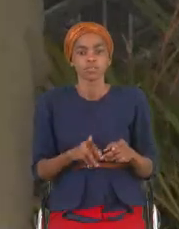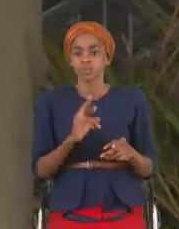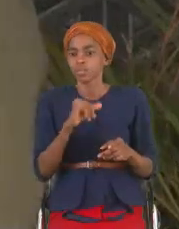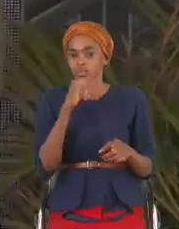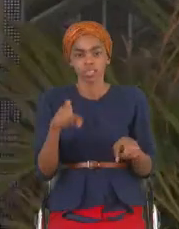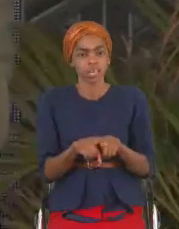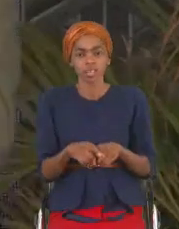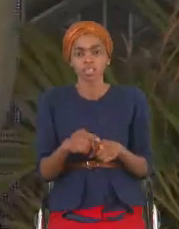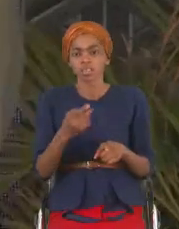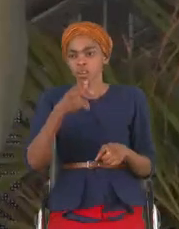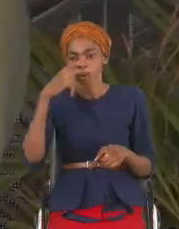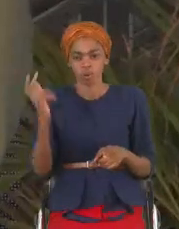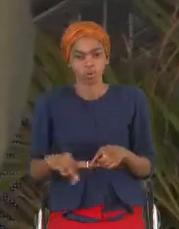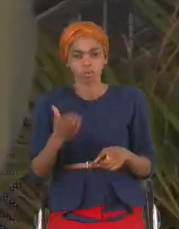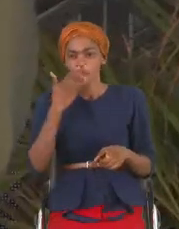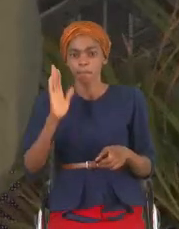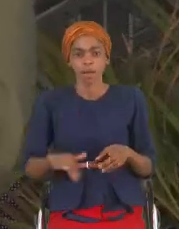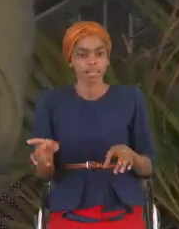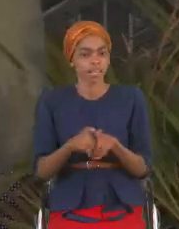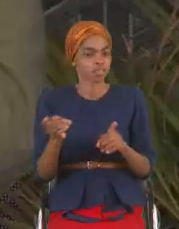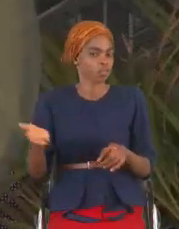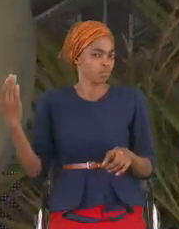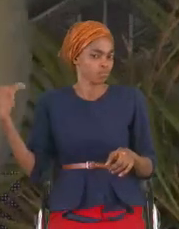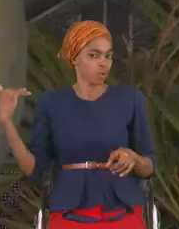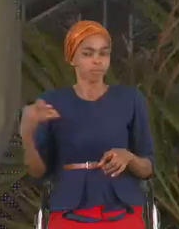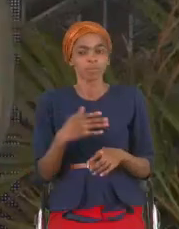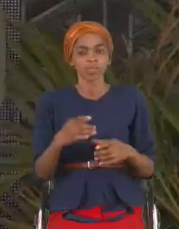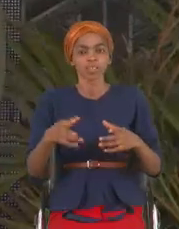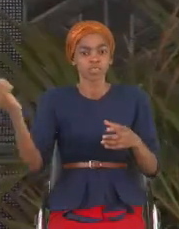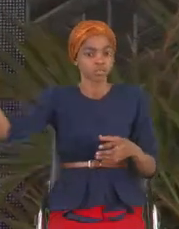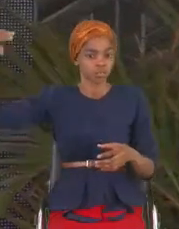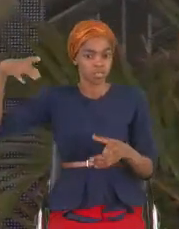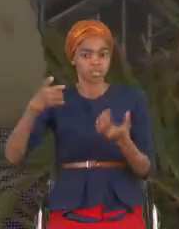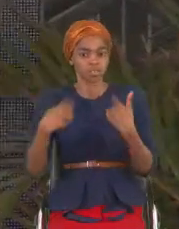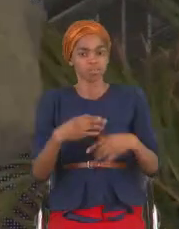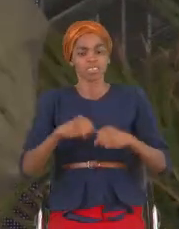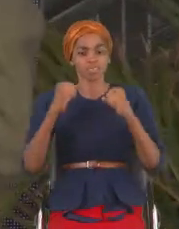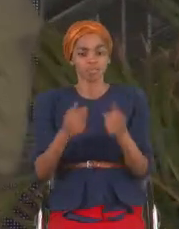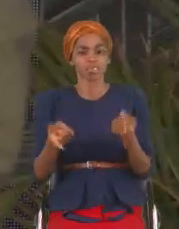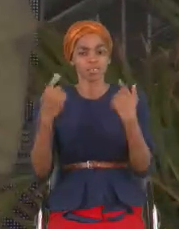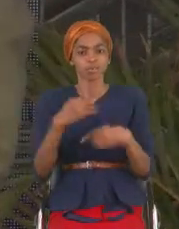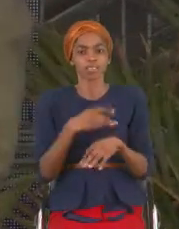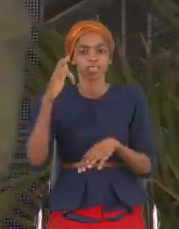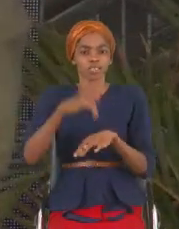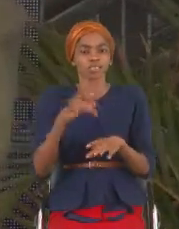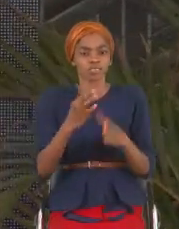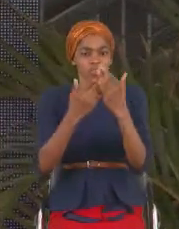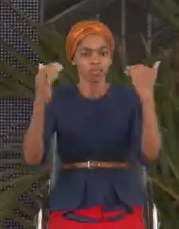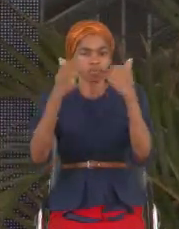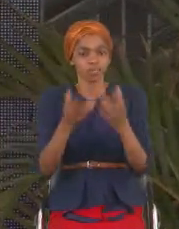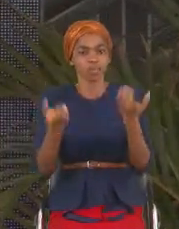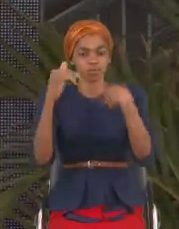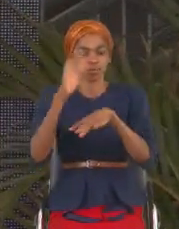were. Grace comes, strength comes, and the touch of heaven comes upon your